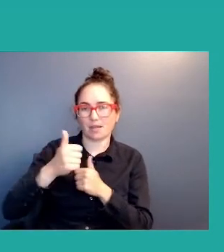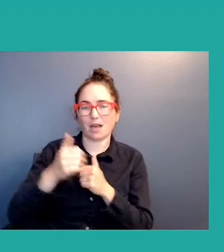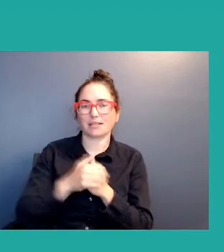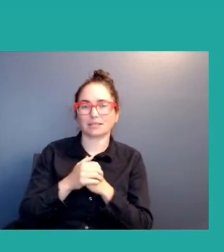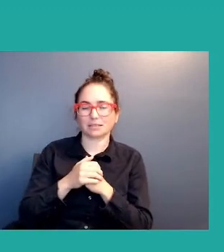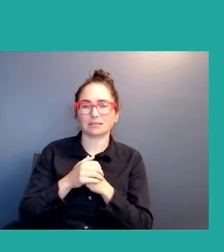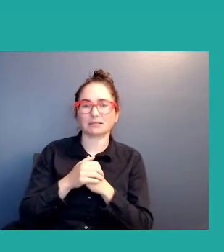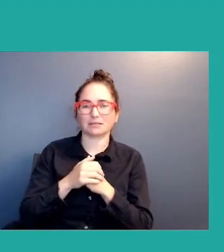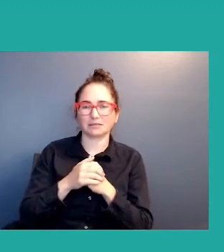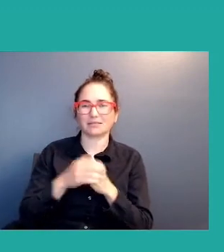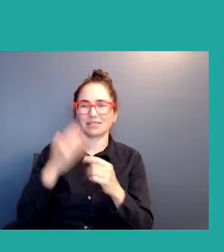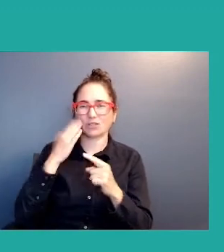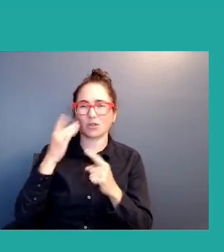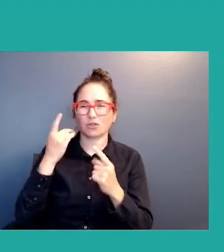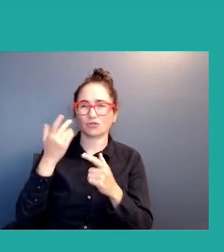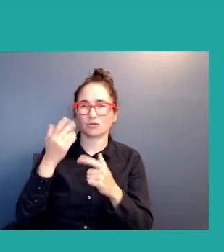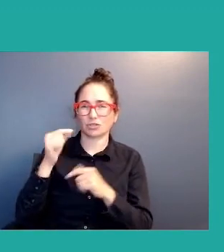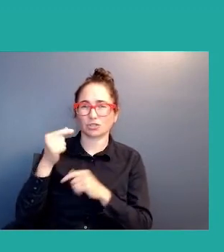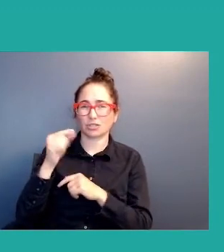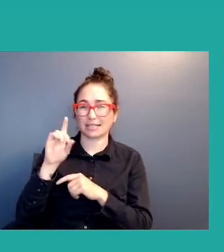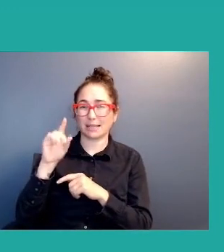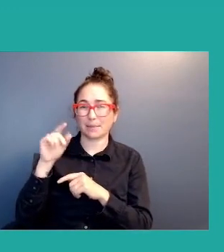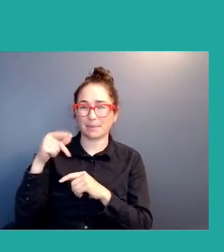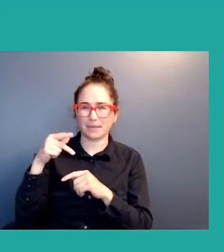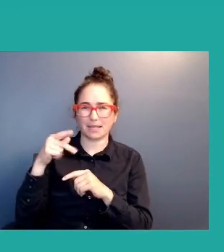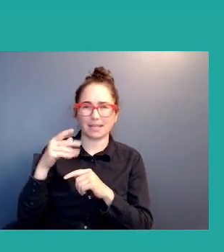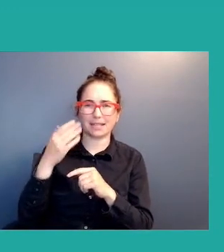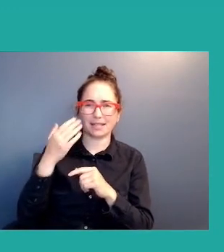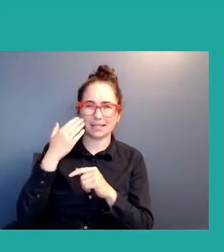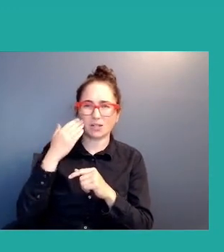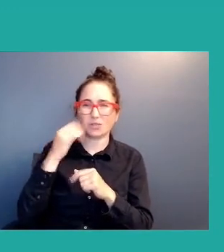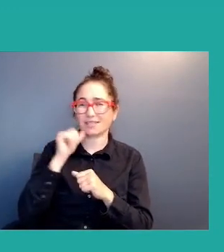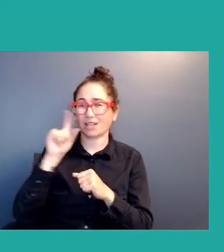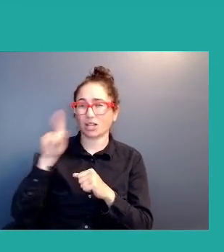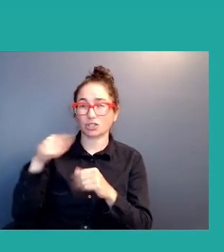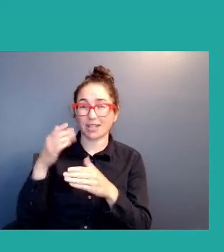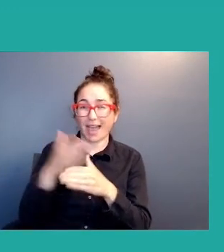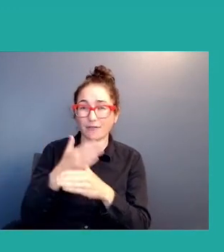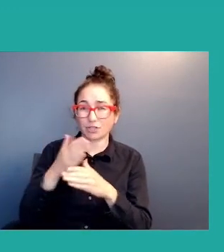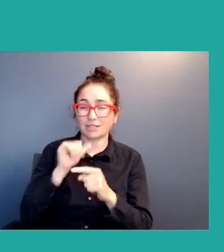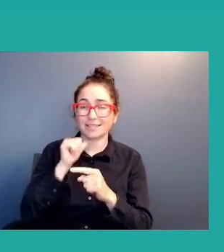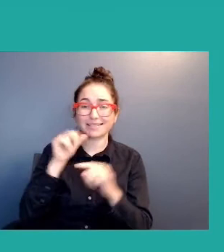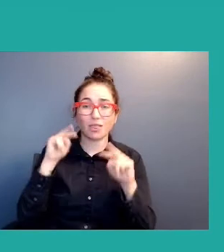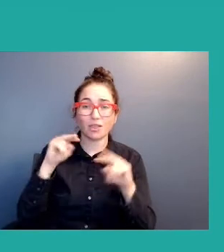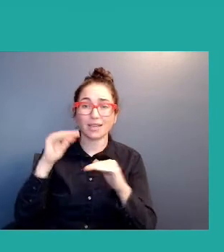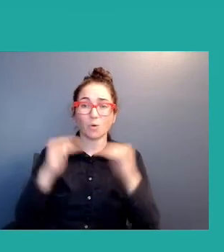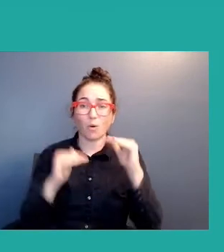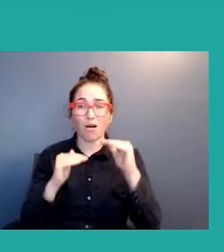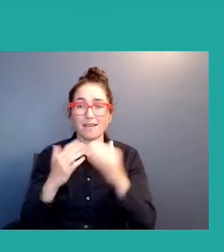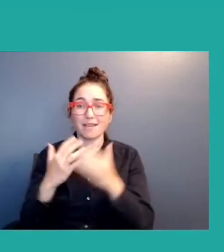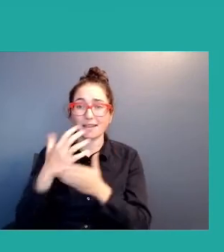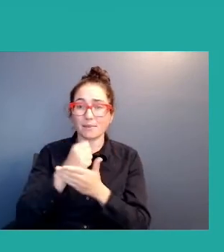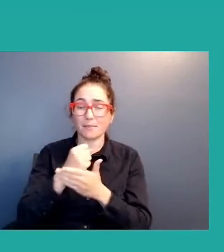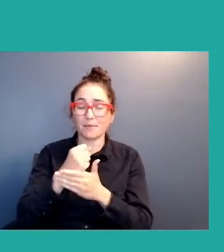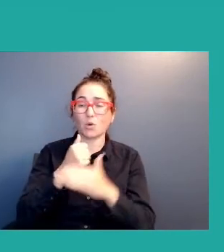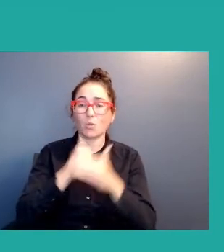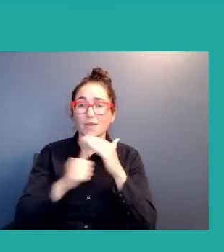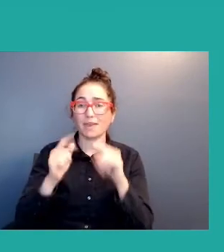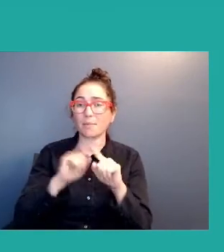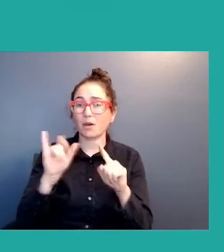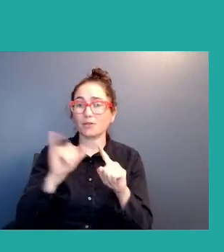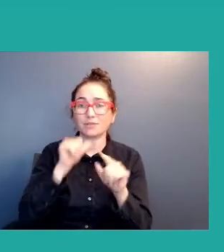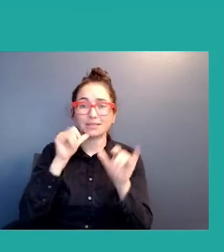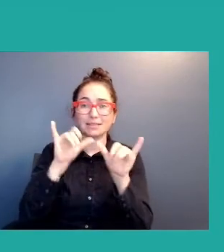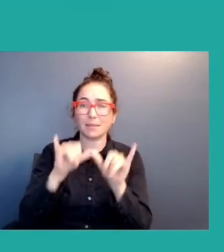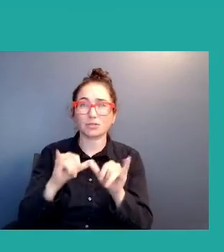The trouble is that GDP not only is it an average that doesn't look at inequalities of income within, but it also doesn't measure the right